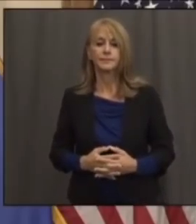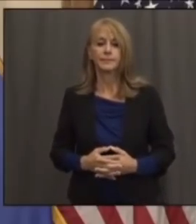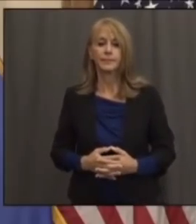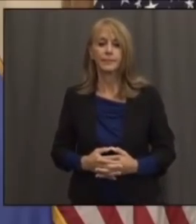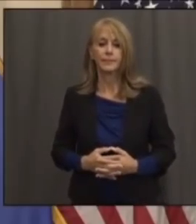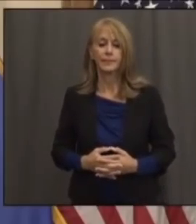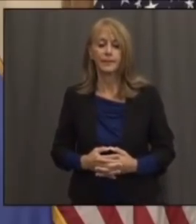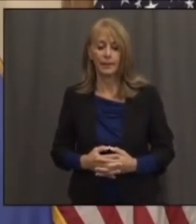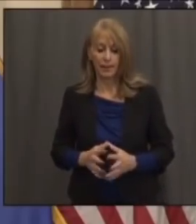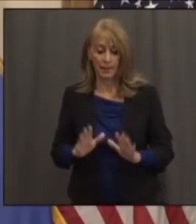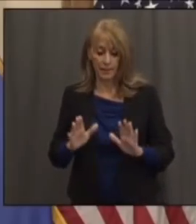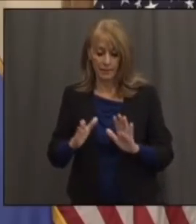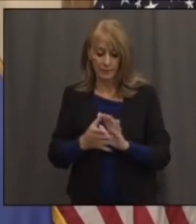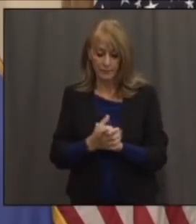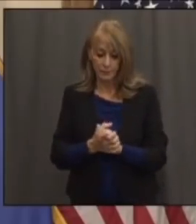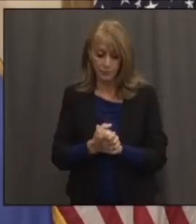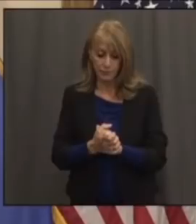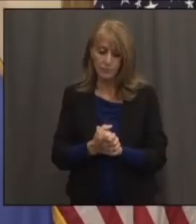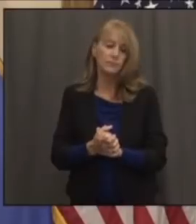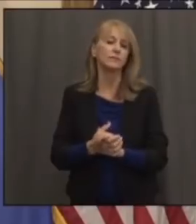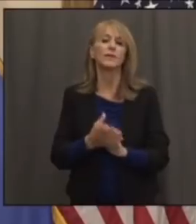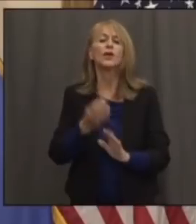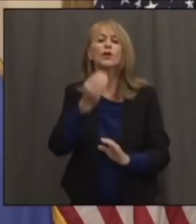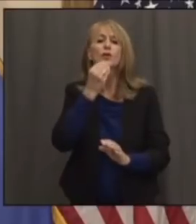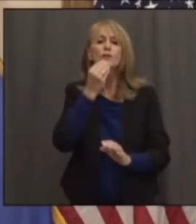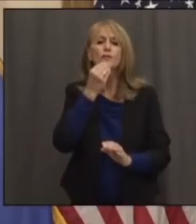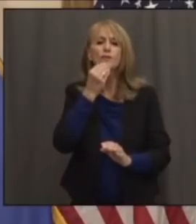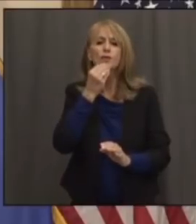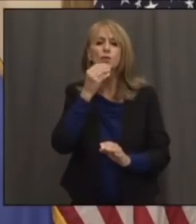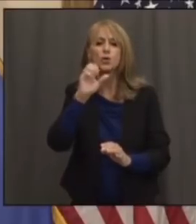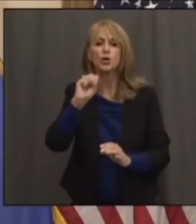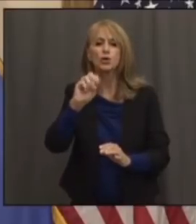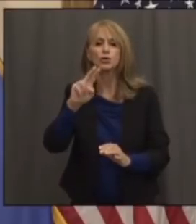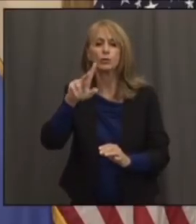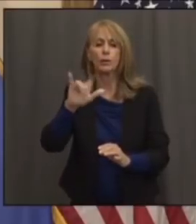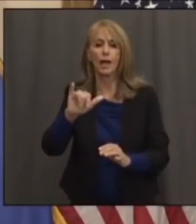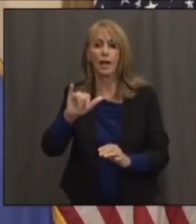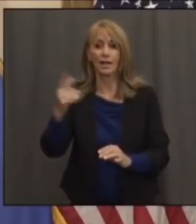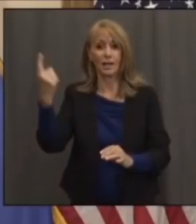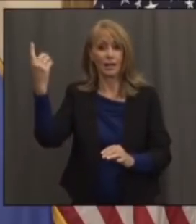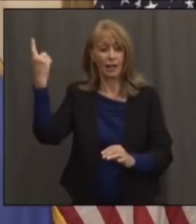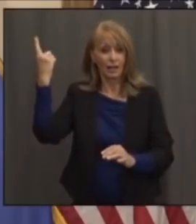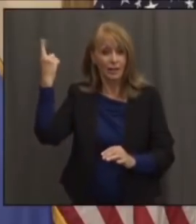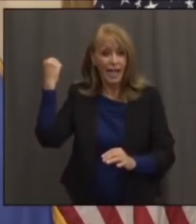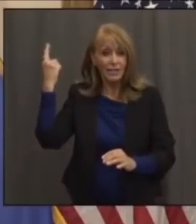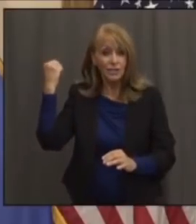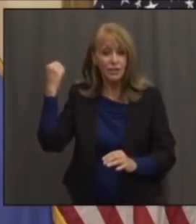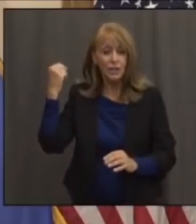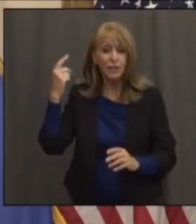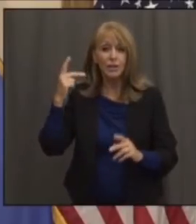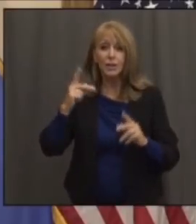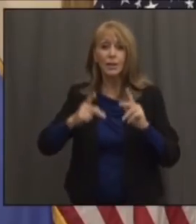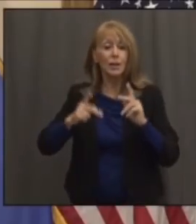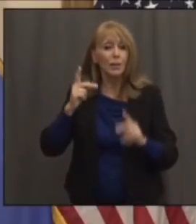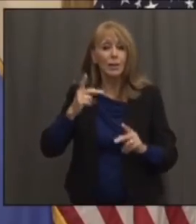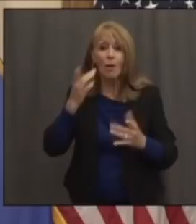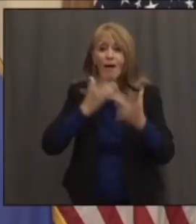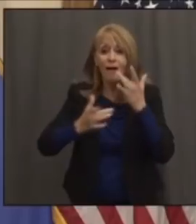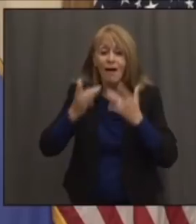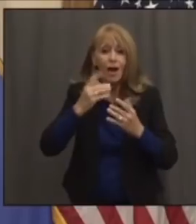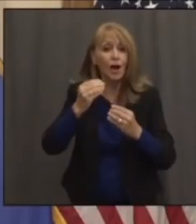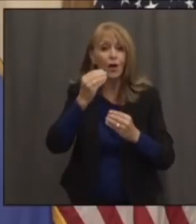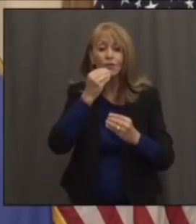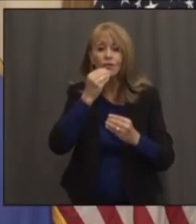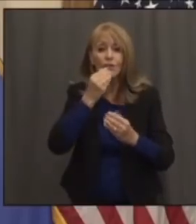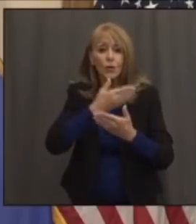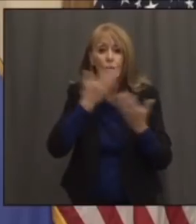Yes, Governor, I'd like to ask about food supply. You know, last year at this time, tens of thousands of people were driving up to get bags of food.